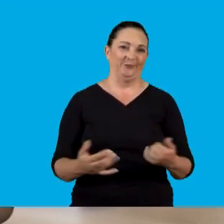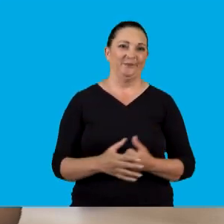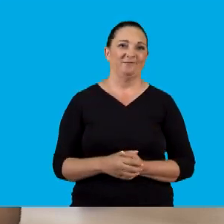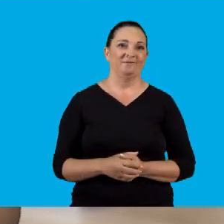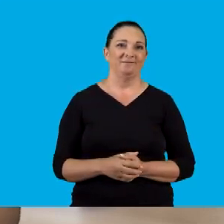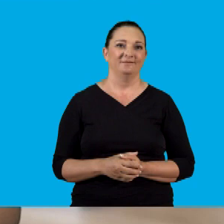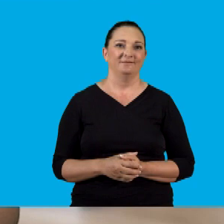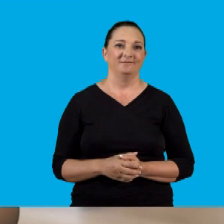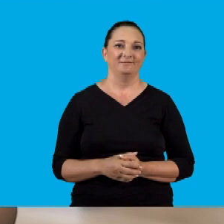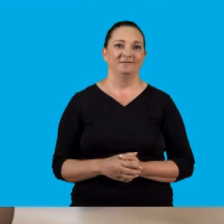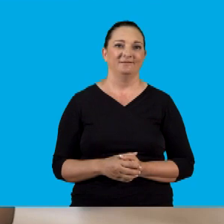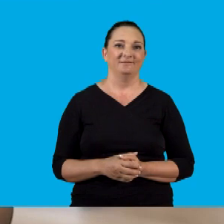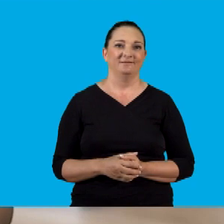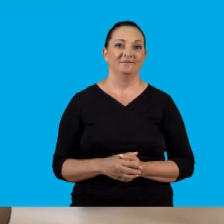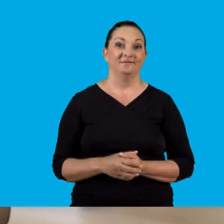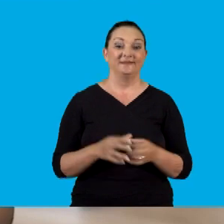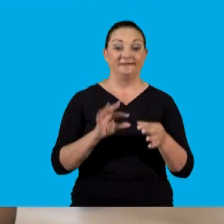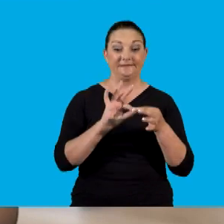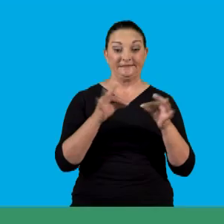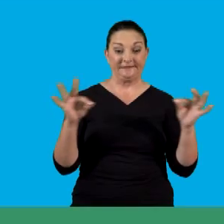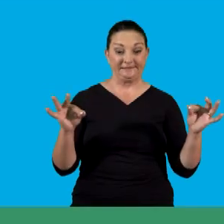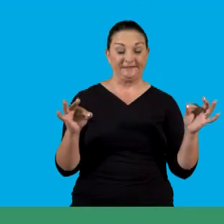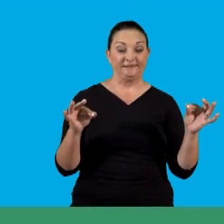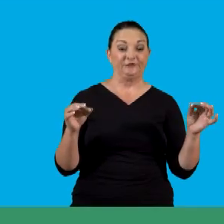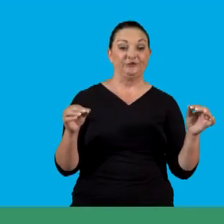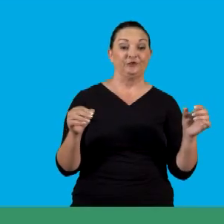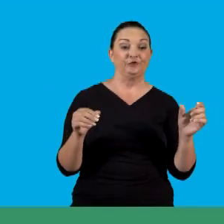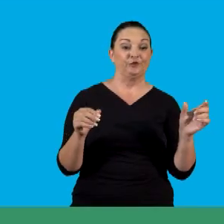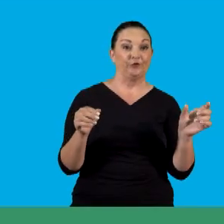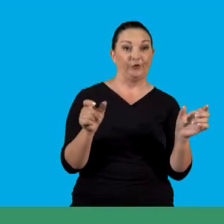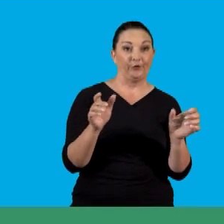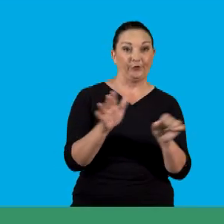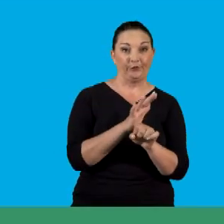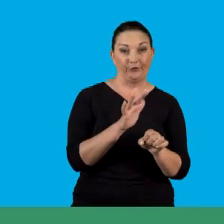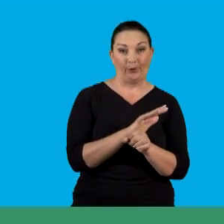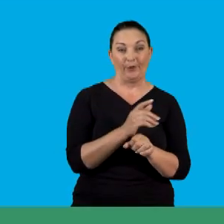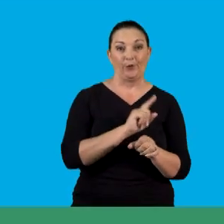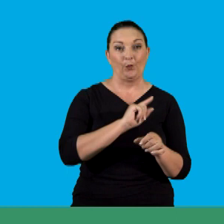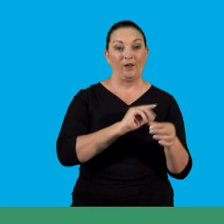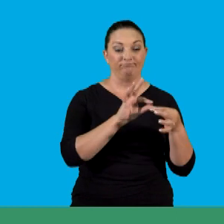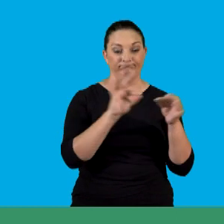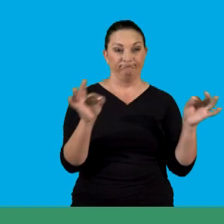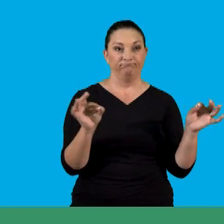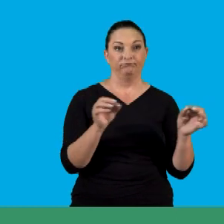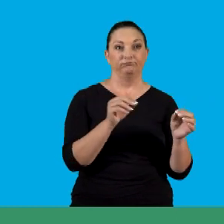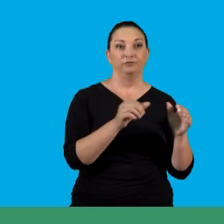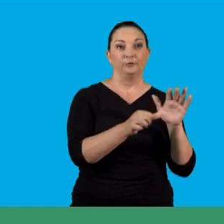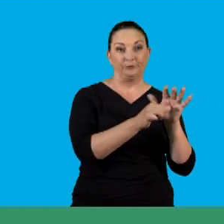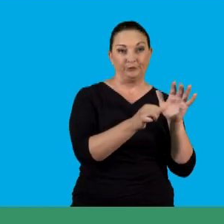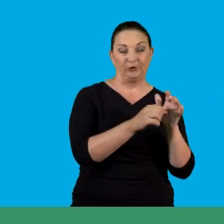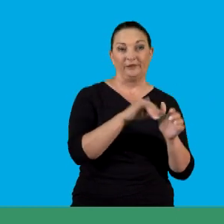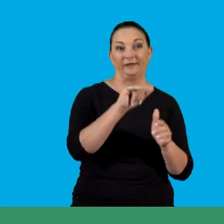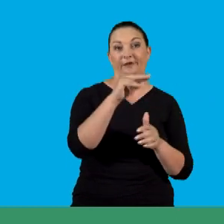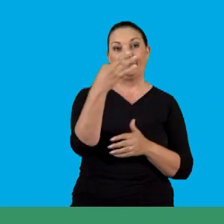says, complete the following sentence by using the word or words in the list below. We have primary, we have